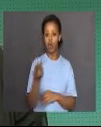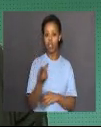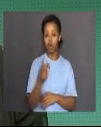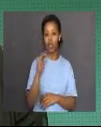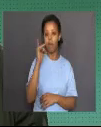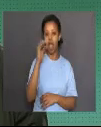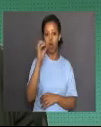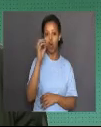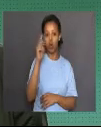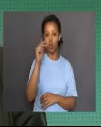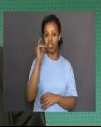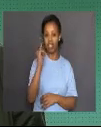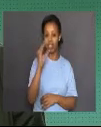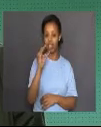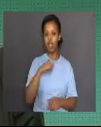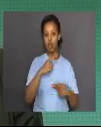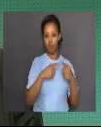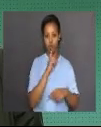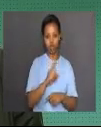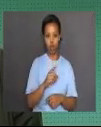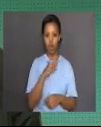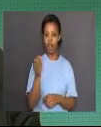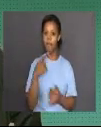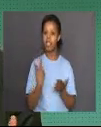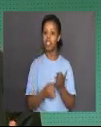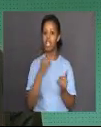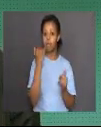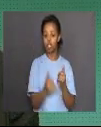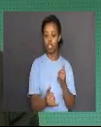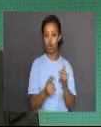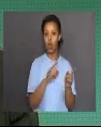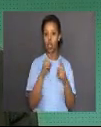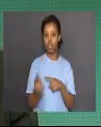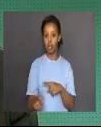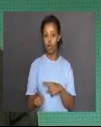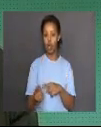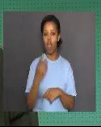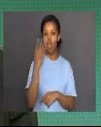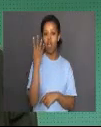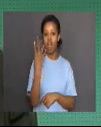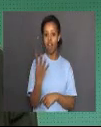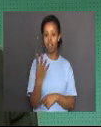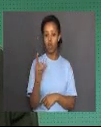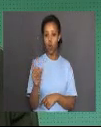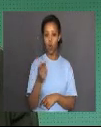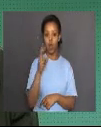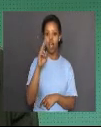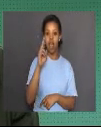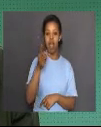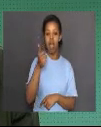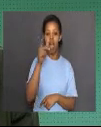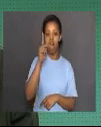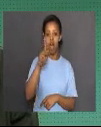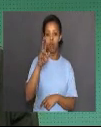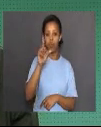meiotic process, and the end result is the production of 4 haploid cells